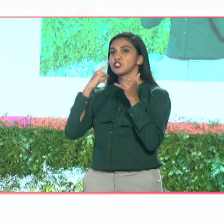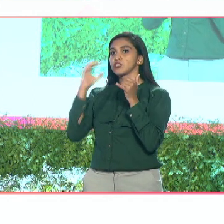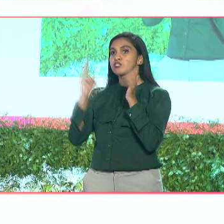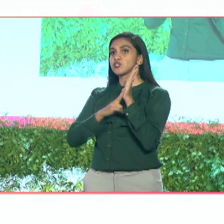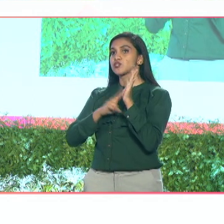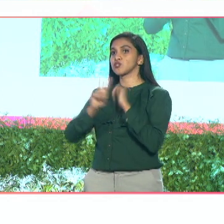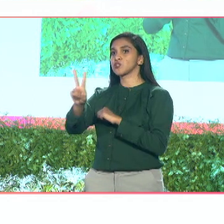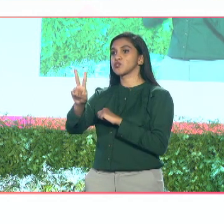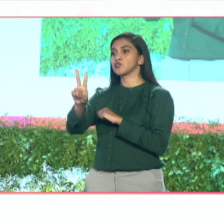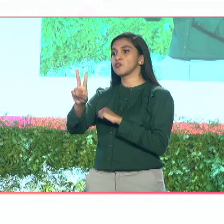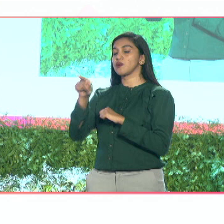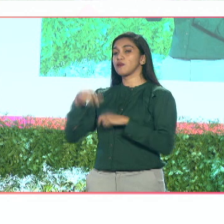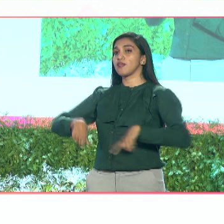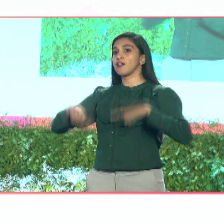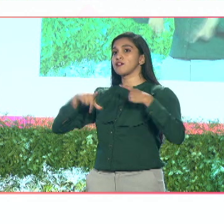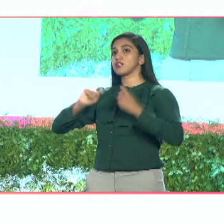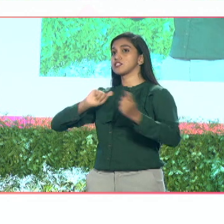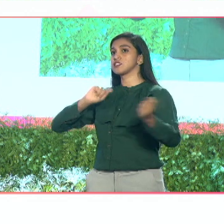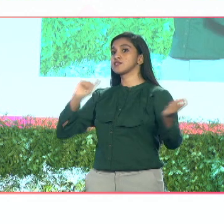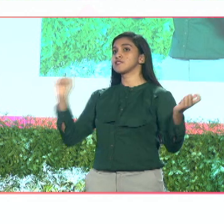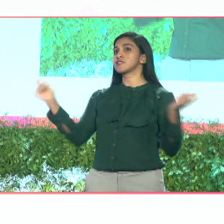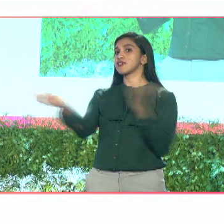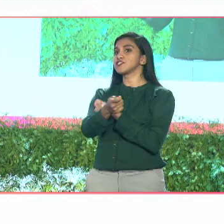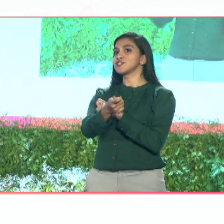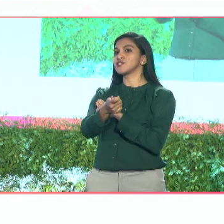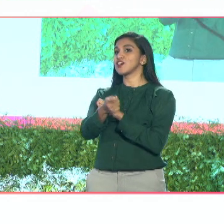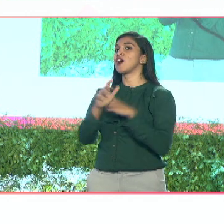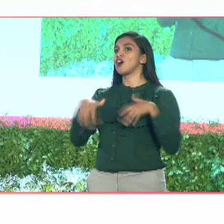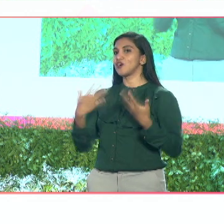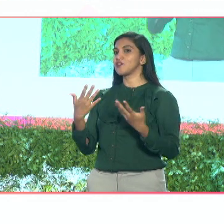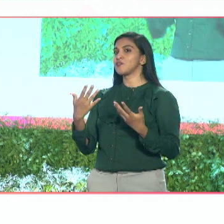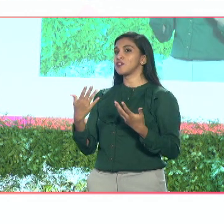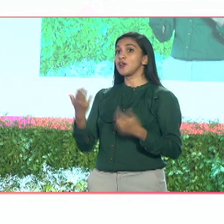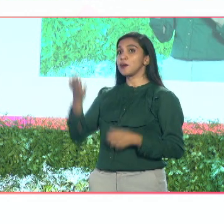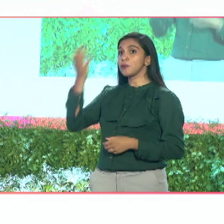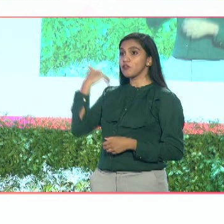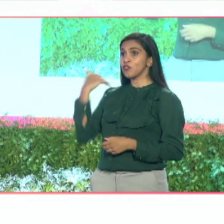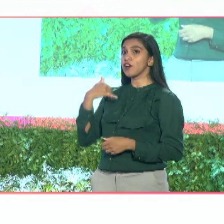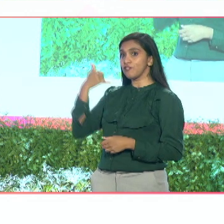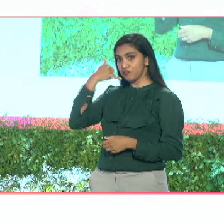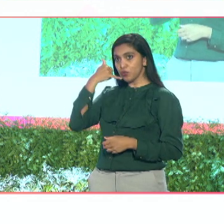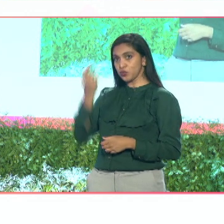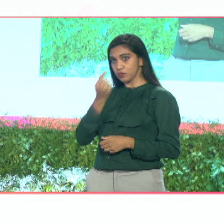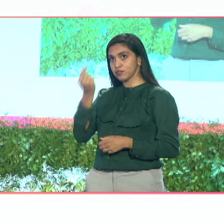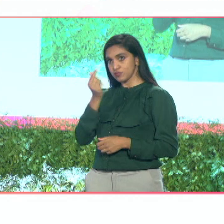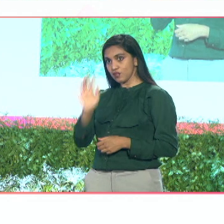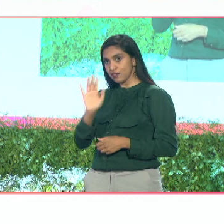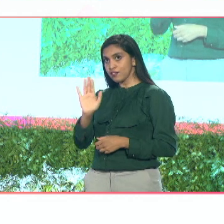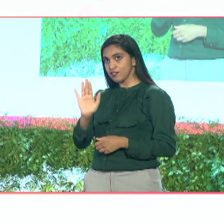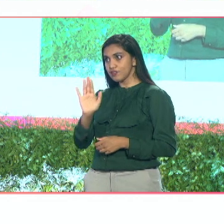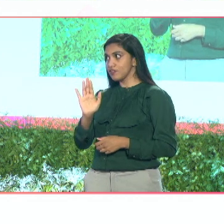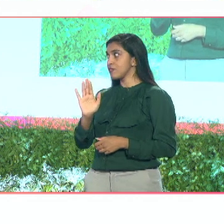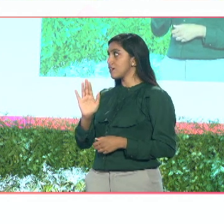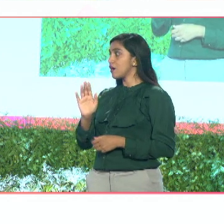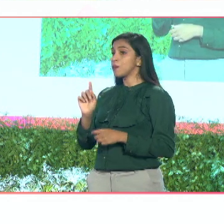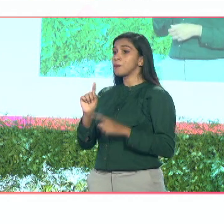it completely transformed the way that she was interacting with smart devices. If you notice, she was still using the smart devices as she used with her nose.